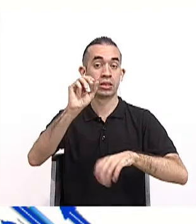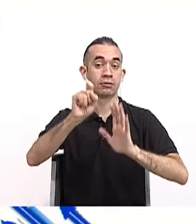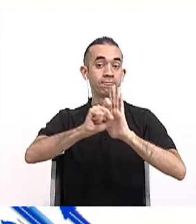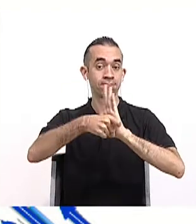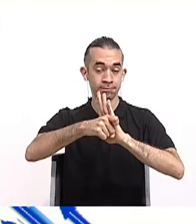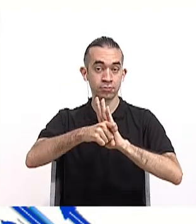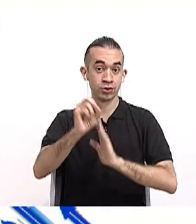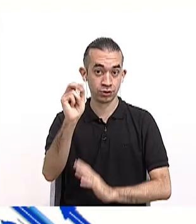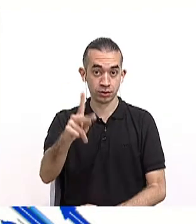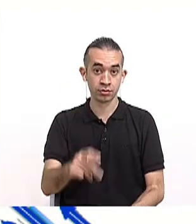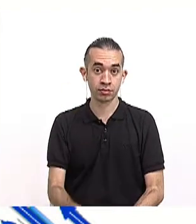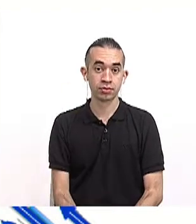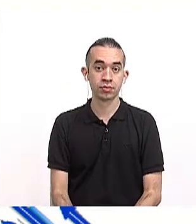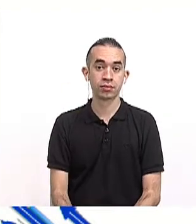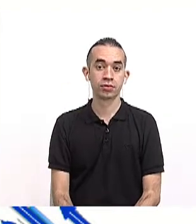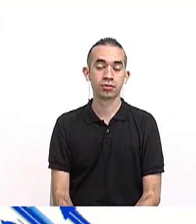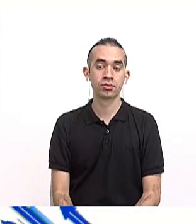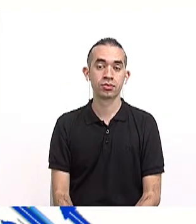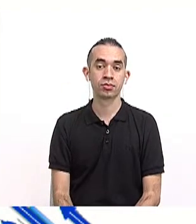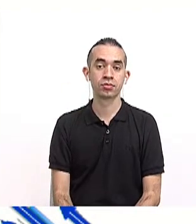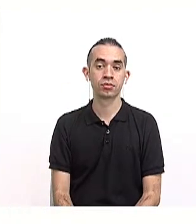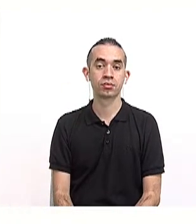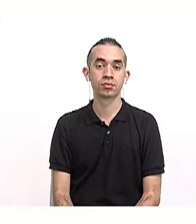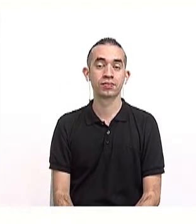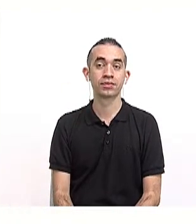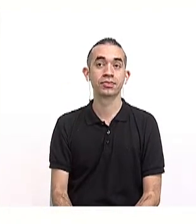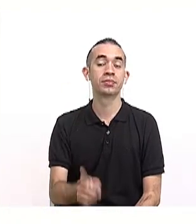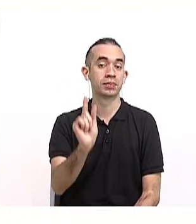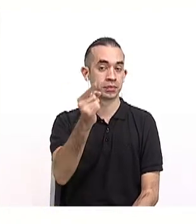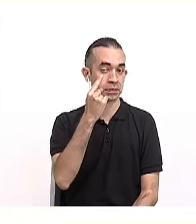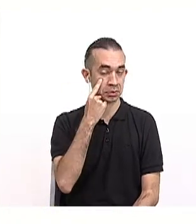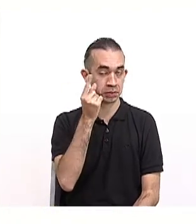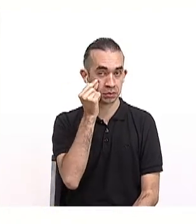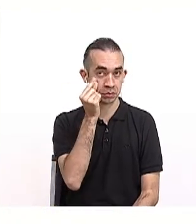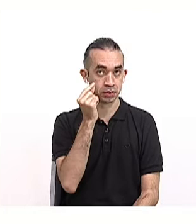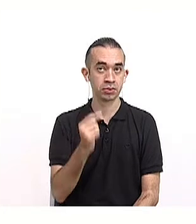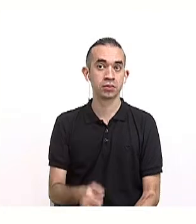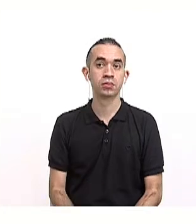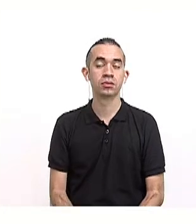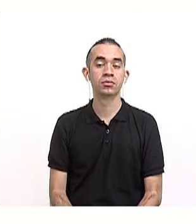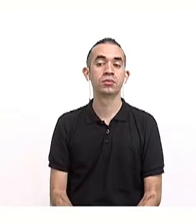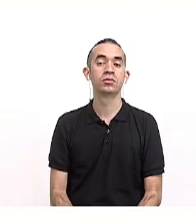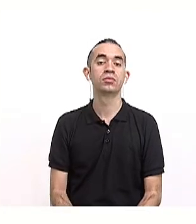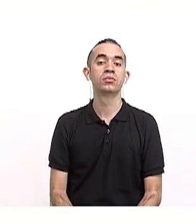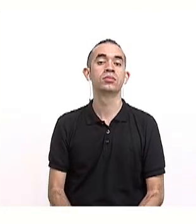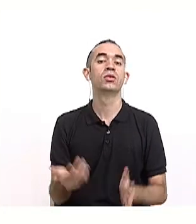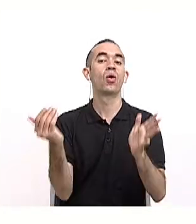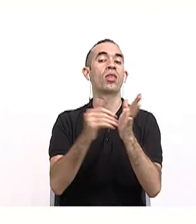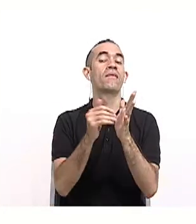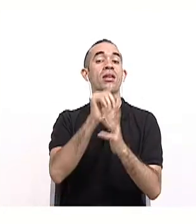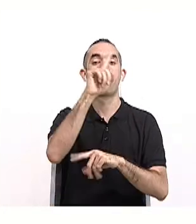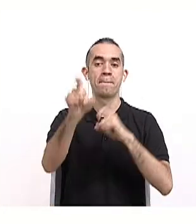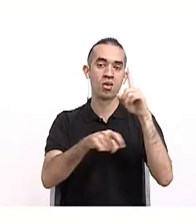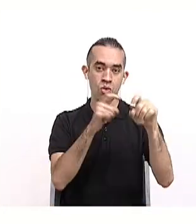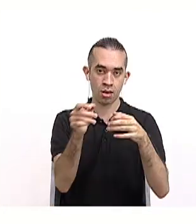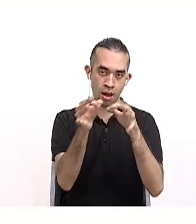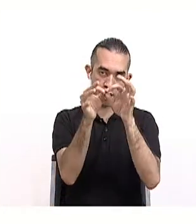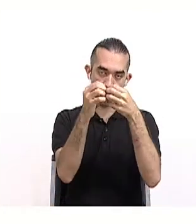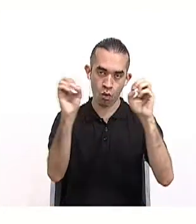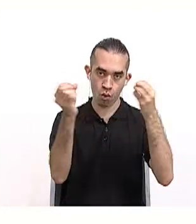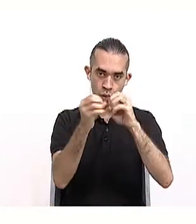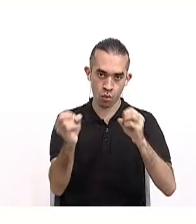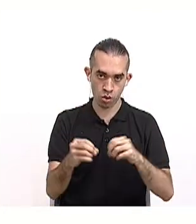seconds, okay? So before we go to that, let's see the questions one more time, or the sentences.